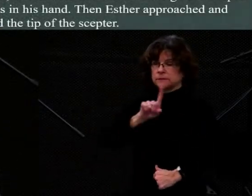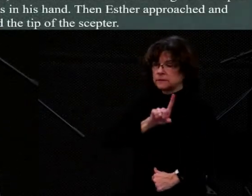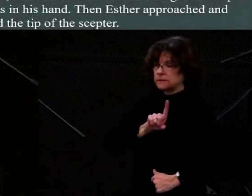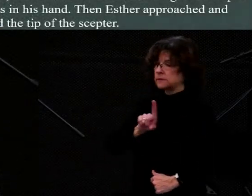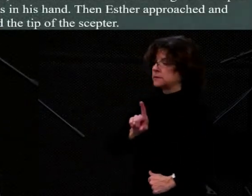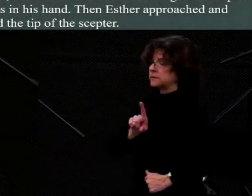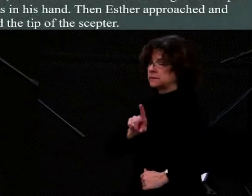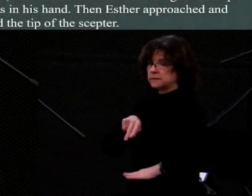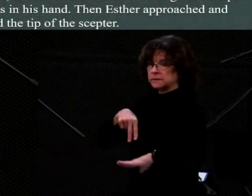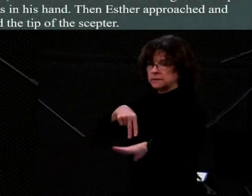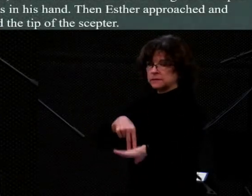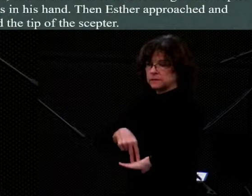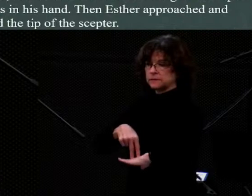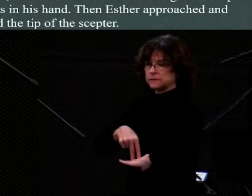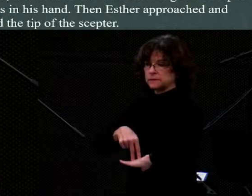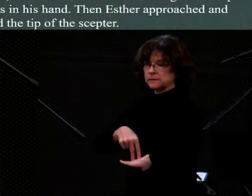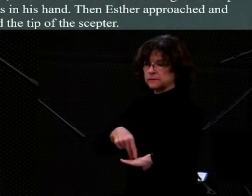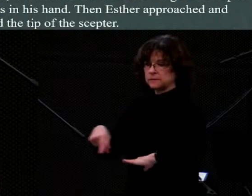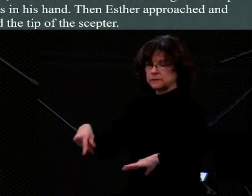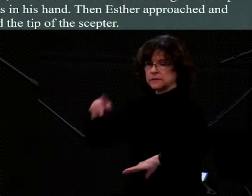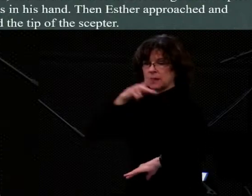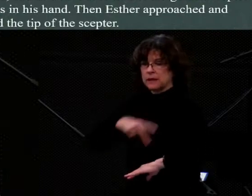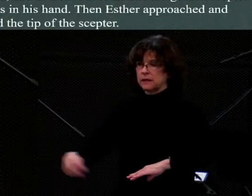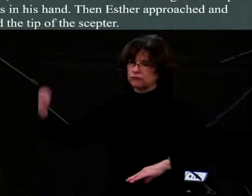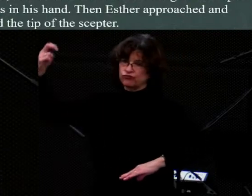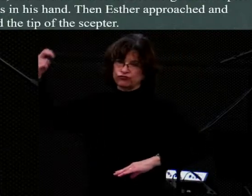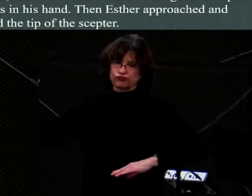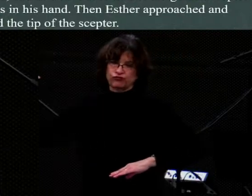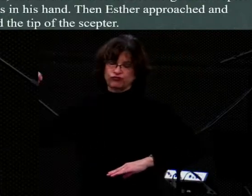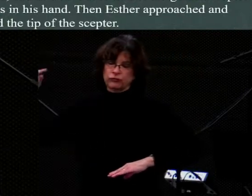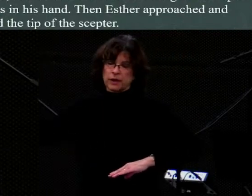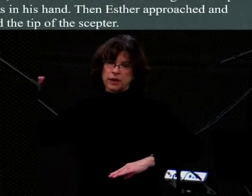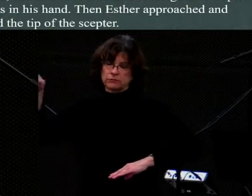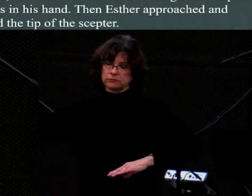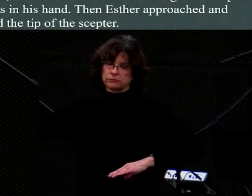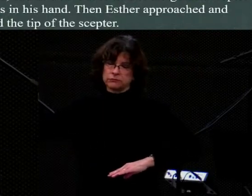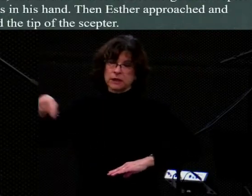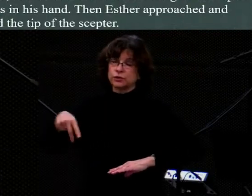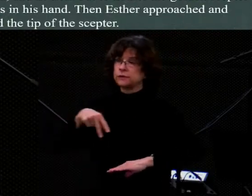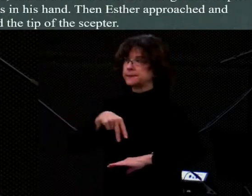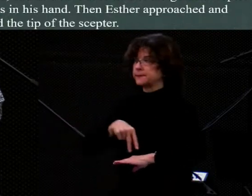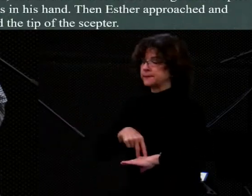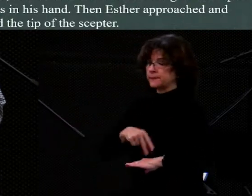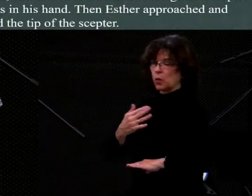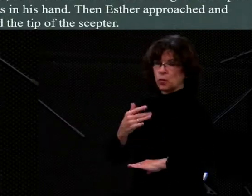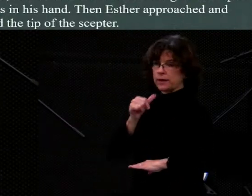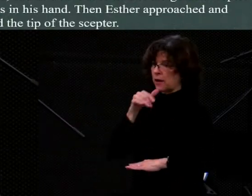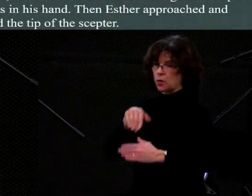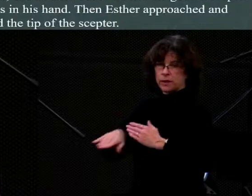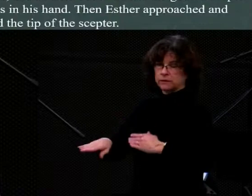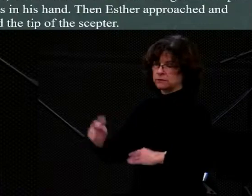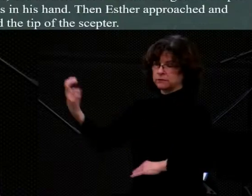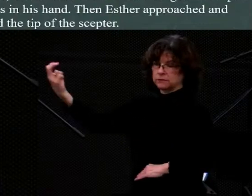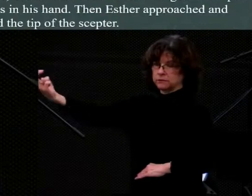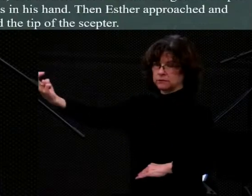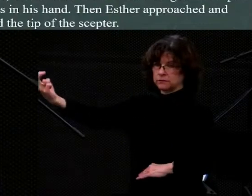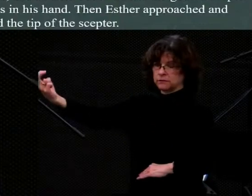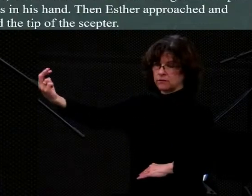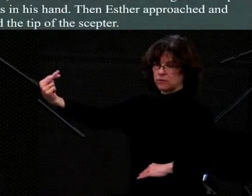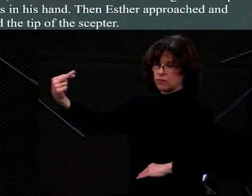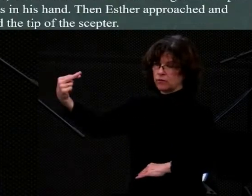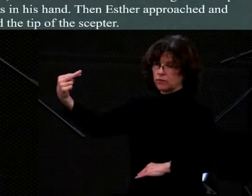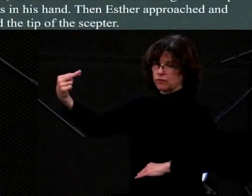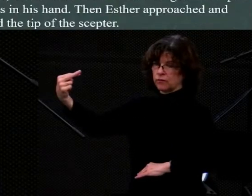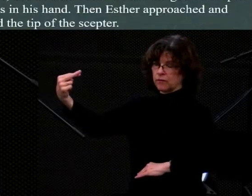palace, in front of the king's quarters, while the king was sitting on his royal throne inside the throne room opposite the entrance to the palace. And